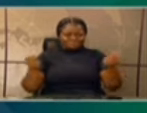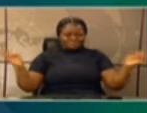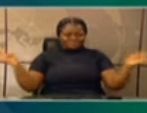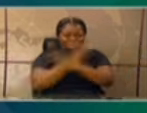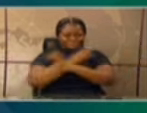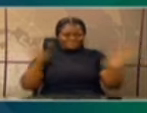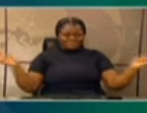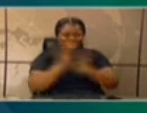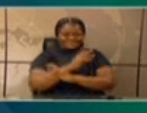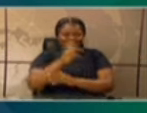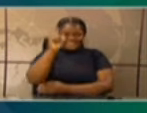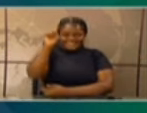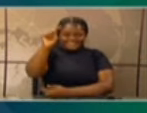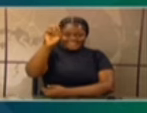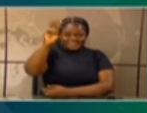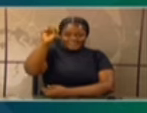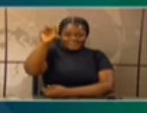Kwame Nkrumah year